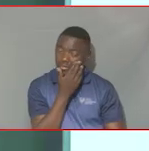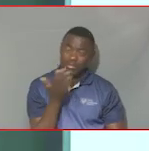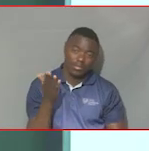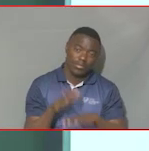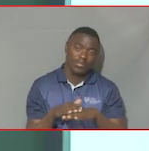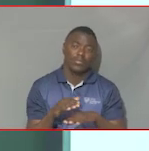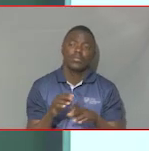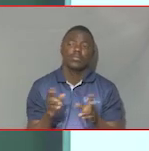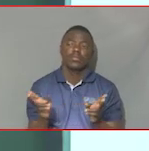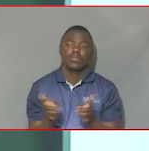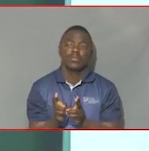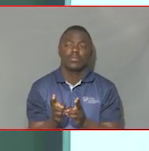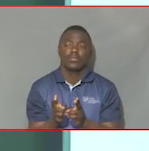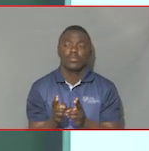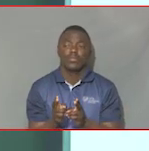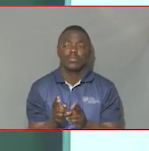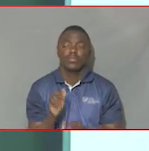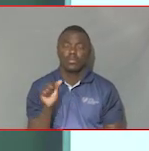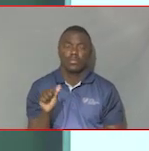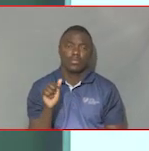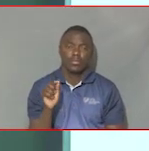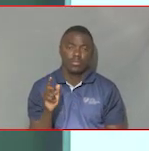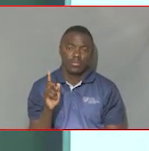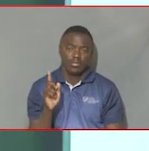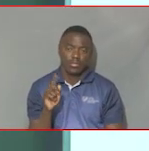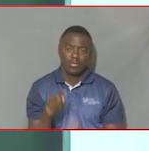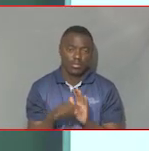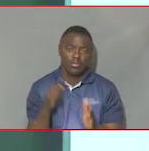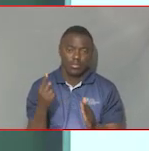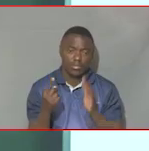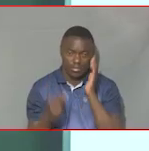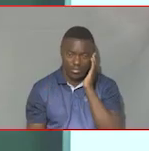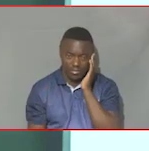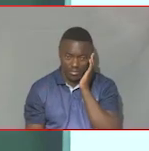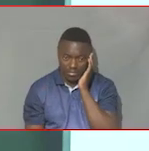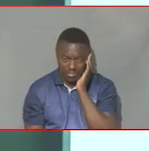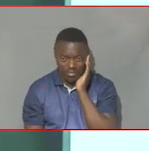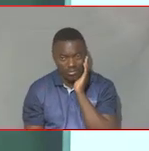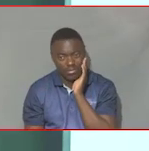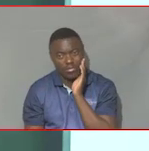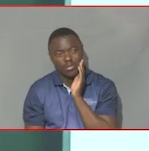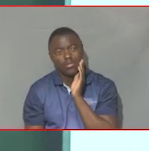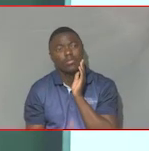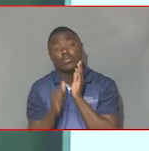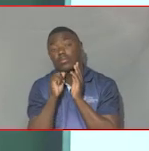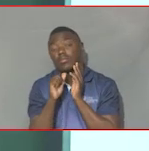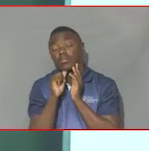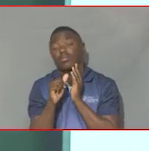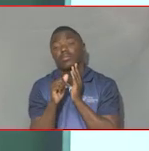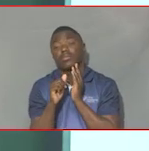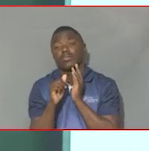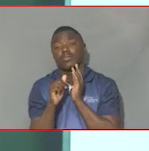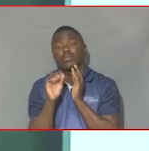or smaller than Q1 minus 1,5 times the interquartile range. Those are the outliers. Anything outside that